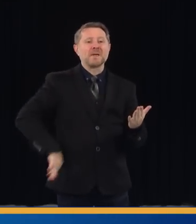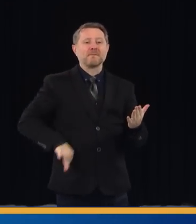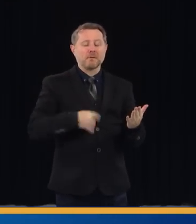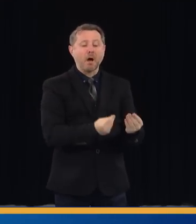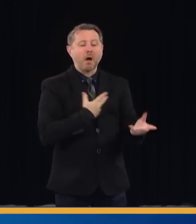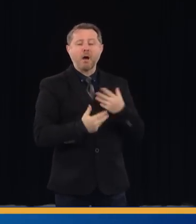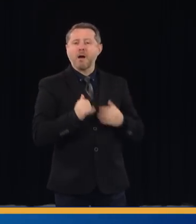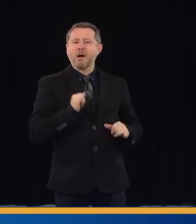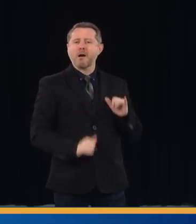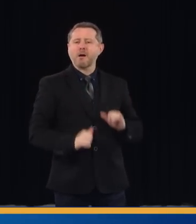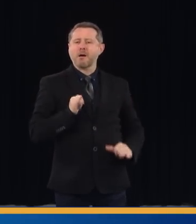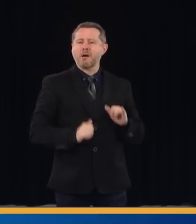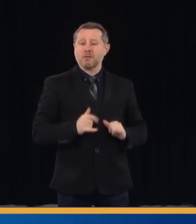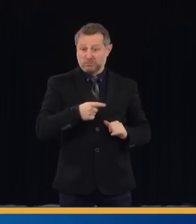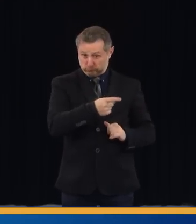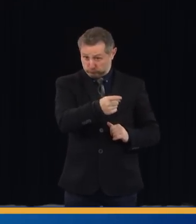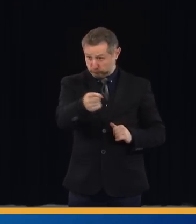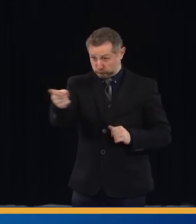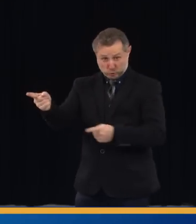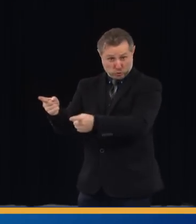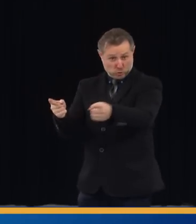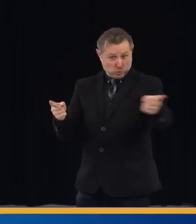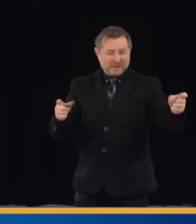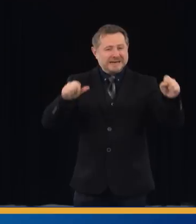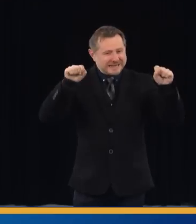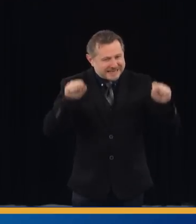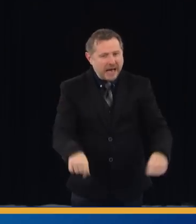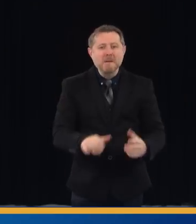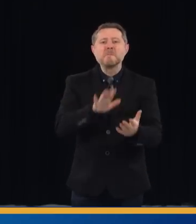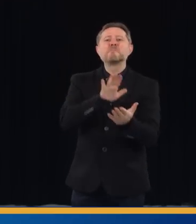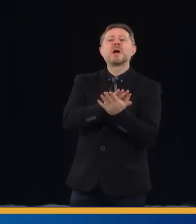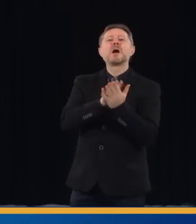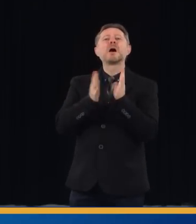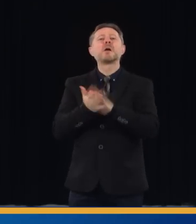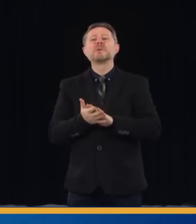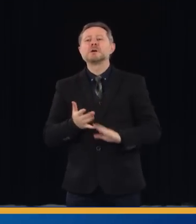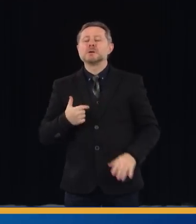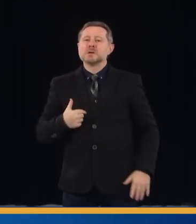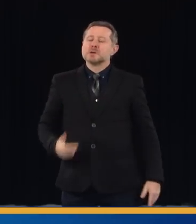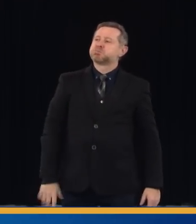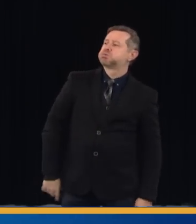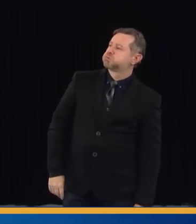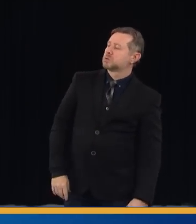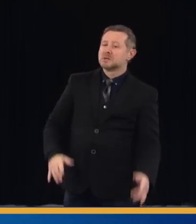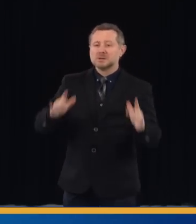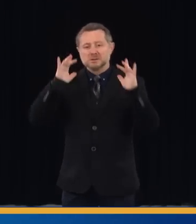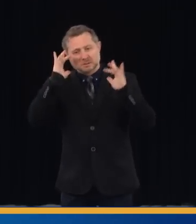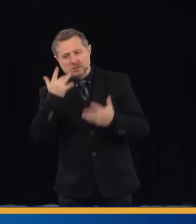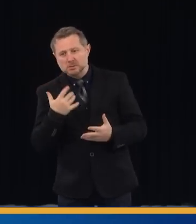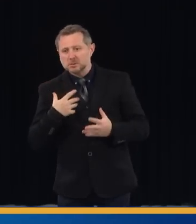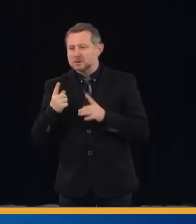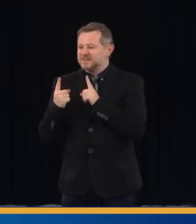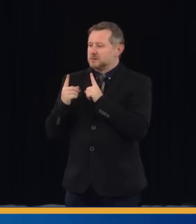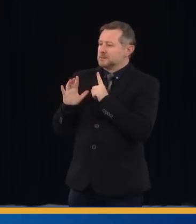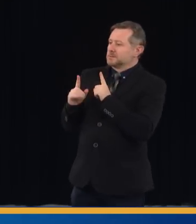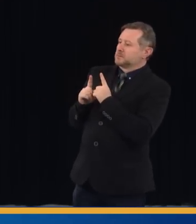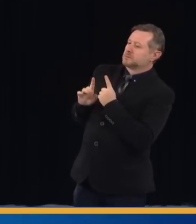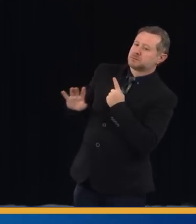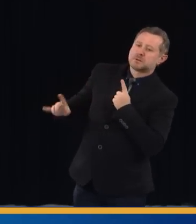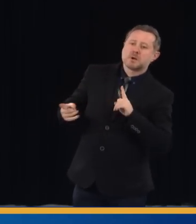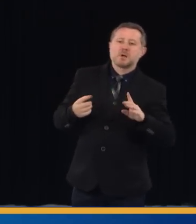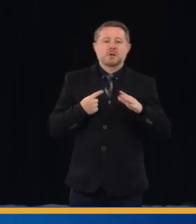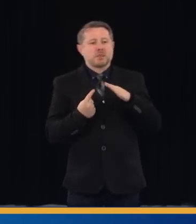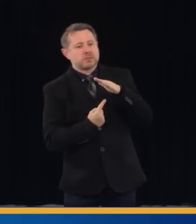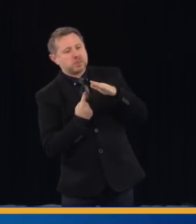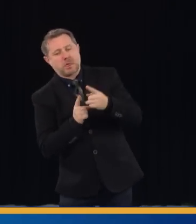wary of intimacy and contact and density. Social distancing, don't go near